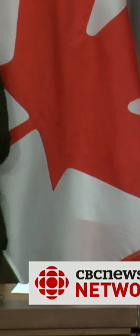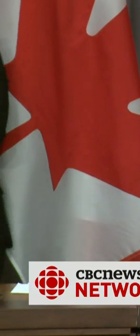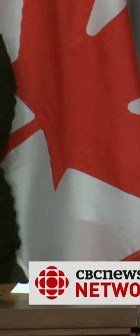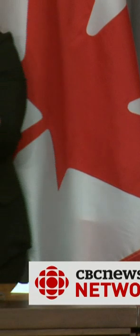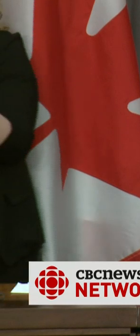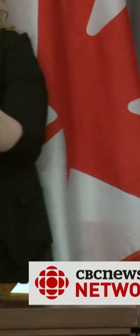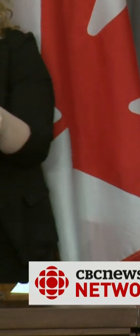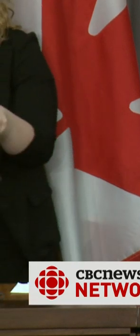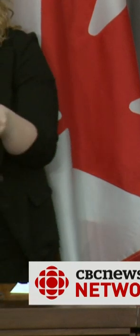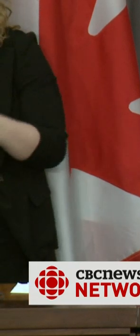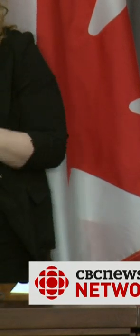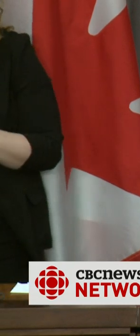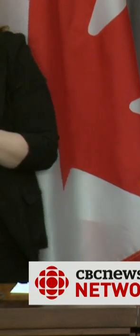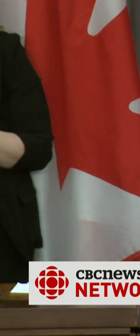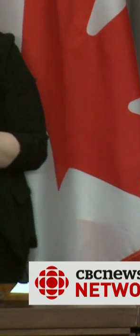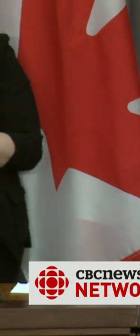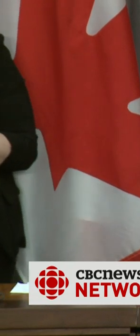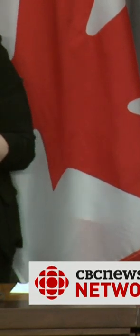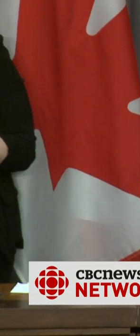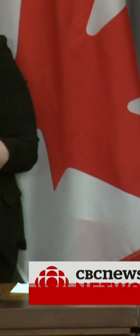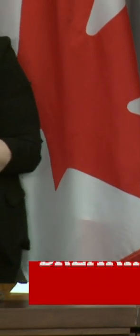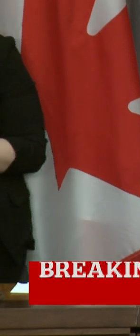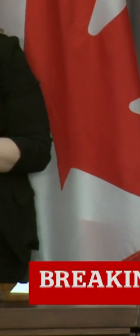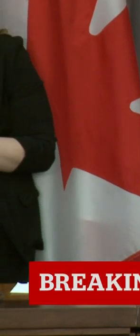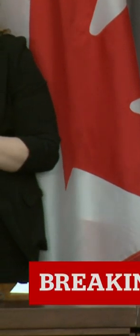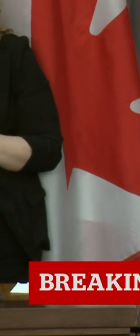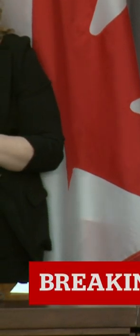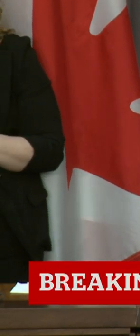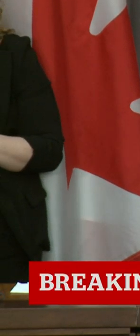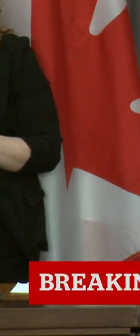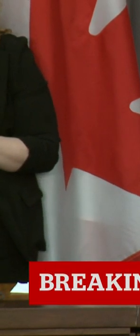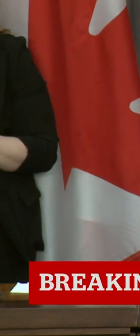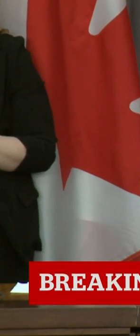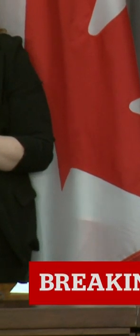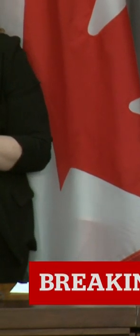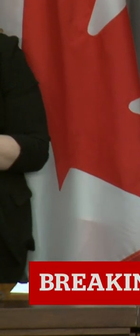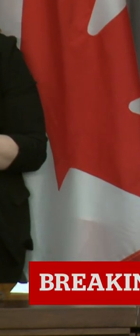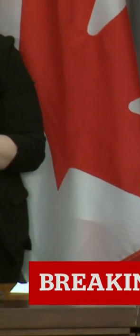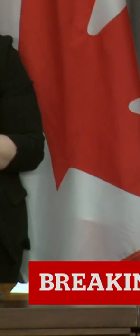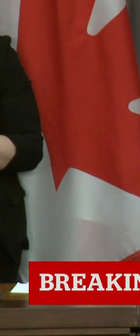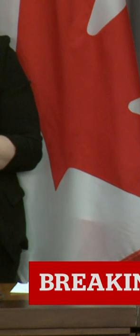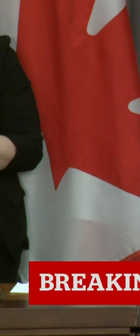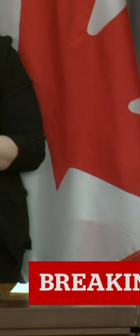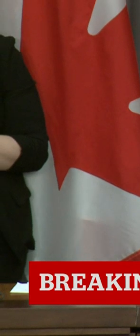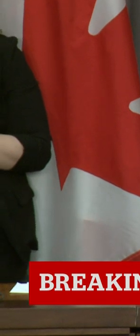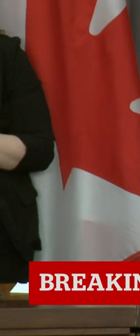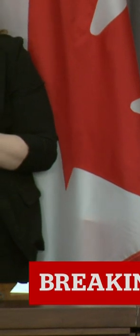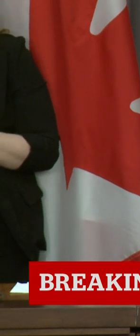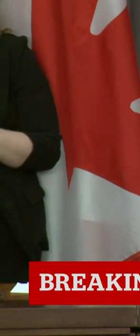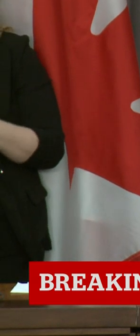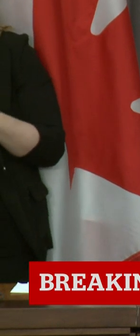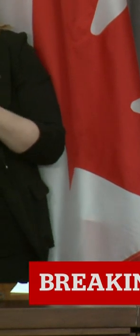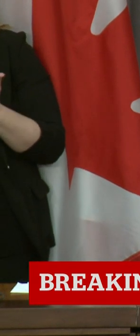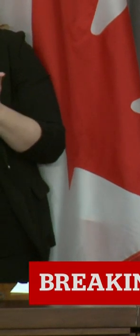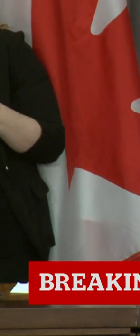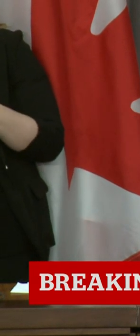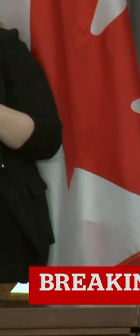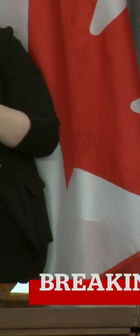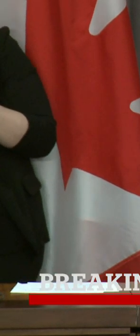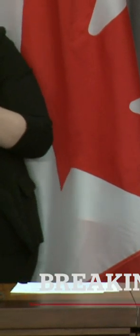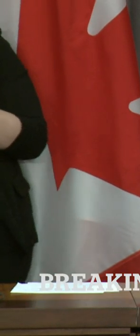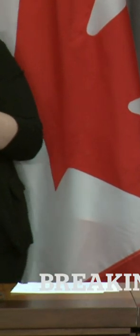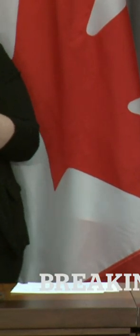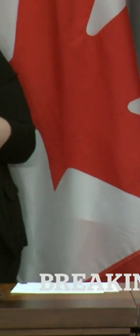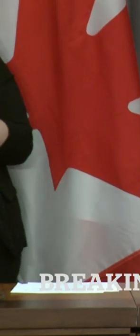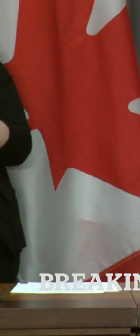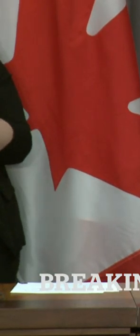Question inaudible for the interpreter. Answer, well, if we can do it before 3 weeks, we will do so. If we need to take the